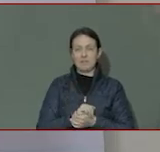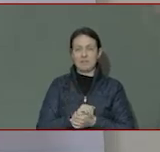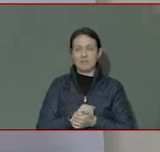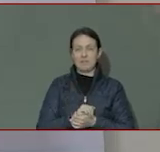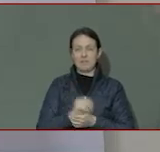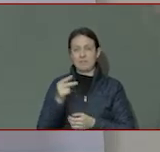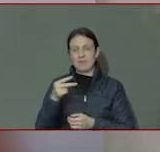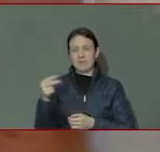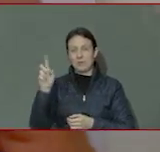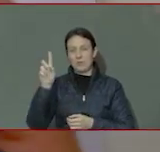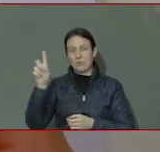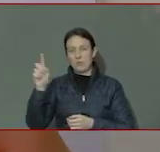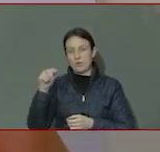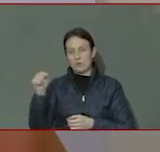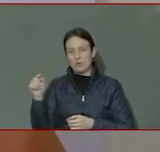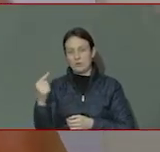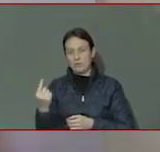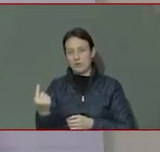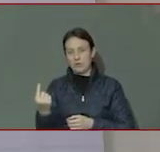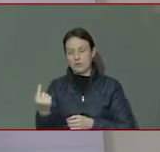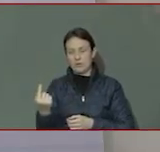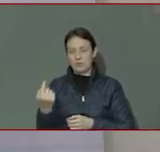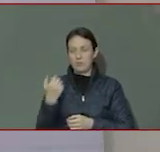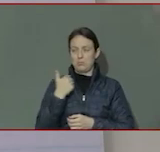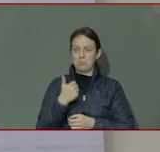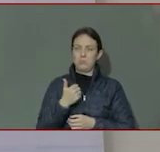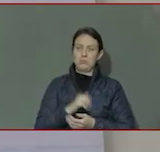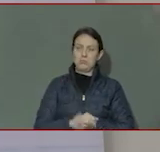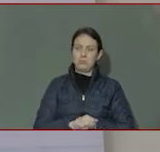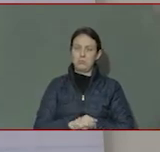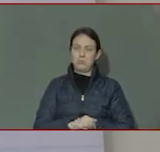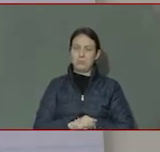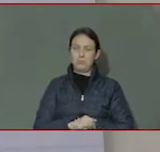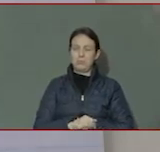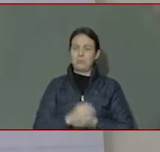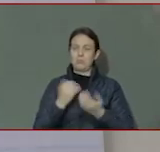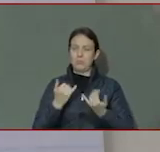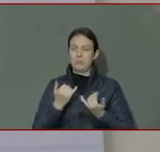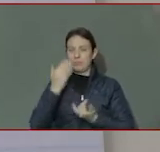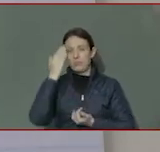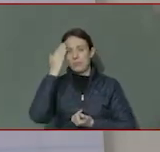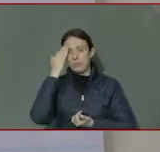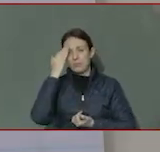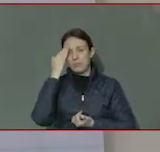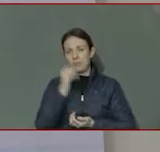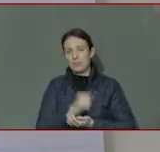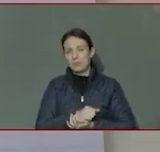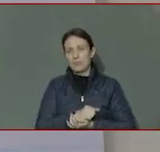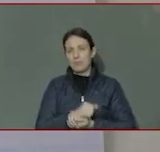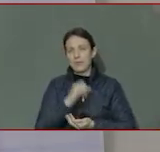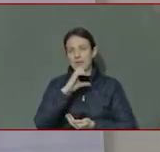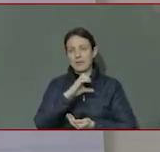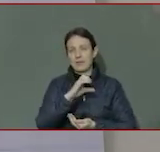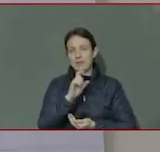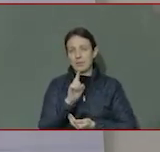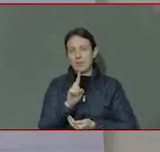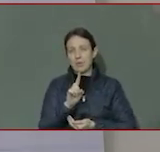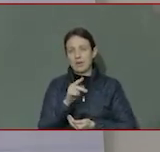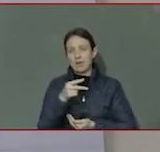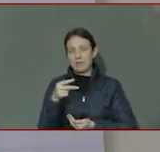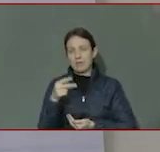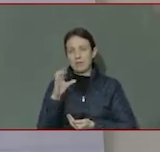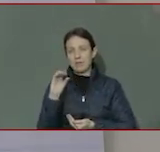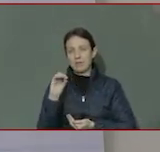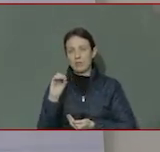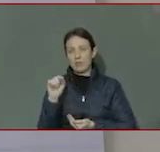And it's a 1-to-1 ratio. So, that then tells me that C1 is